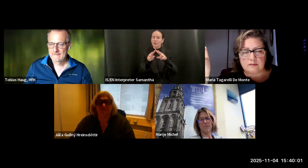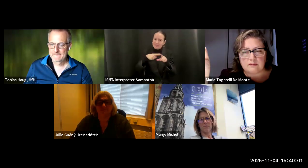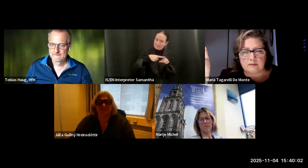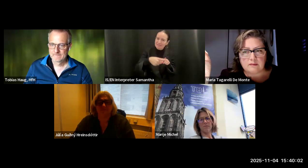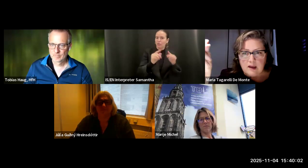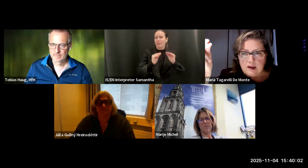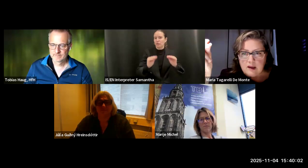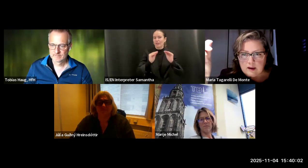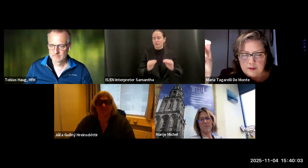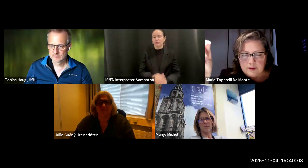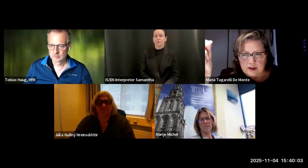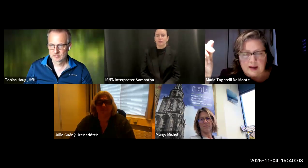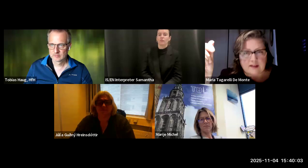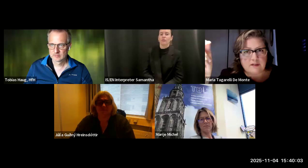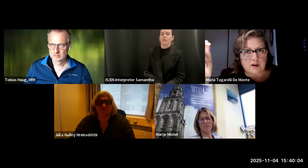are